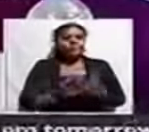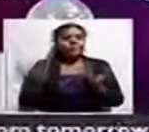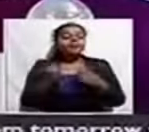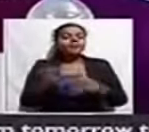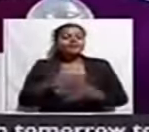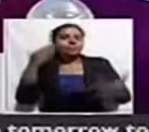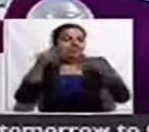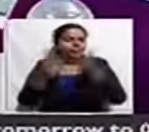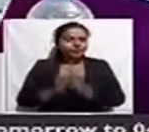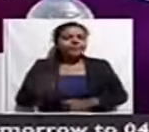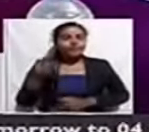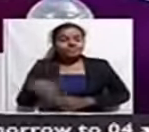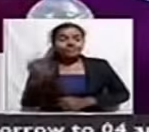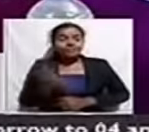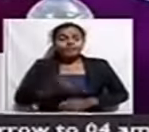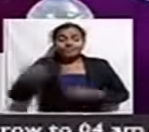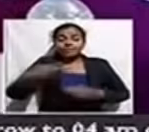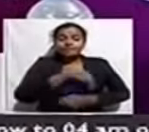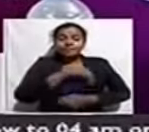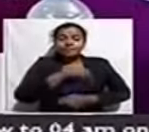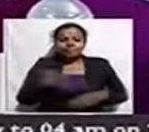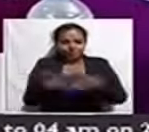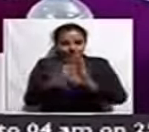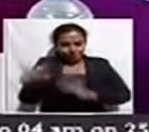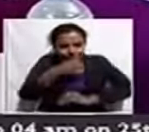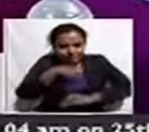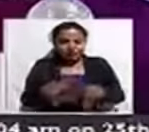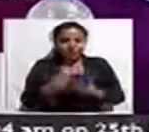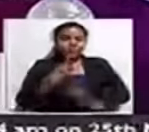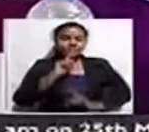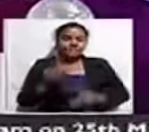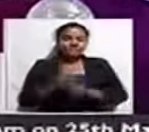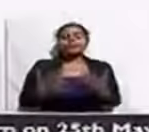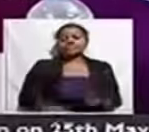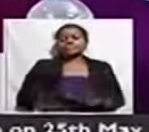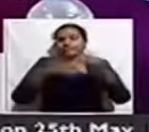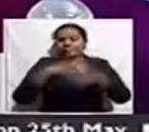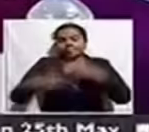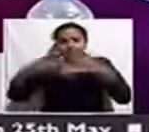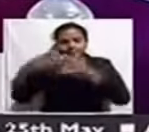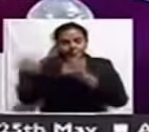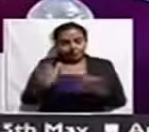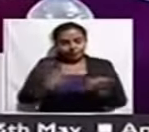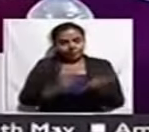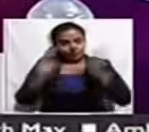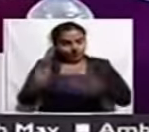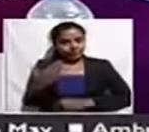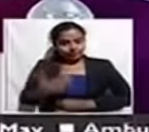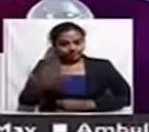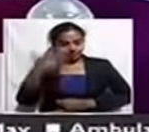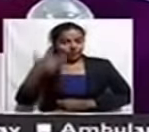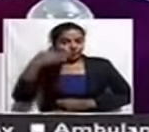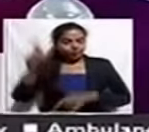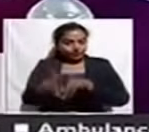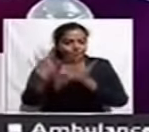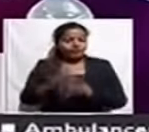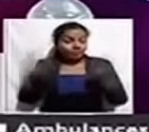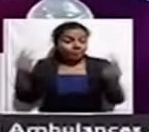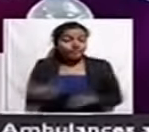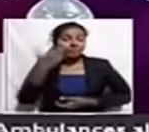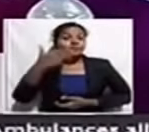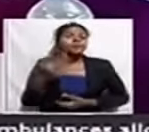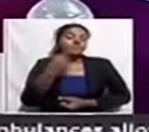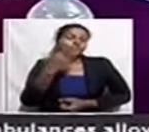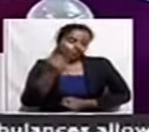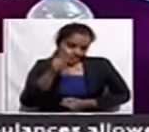commissions are. It is because they want to establish this company that they are now passing this act in a hurry. A share of this company will be